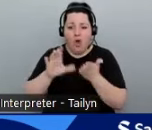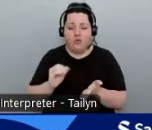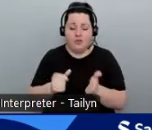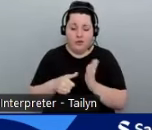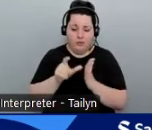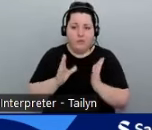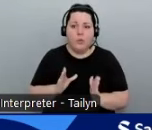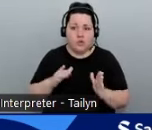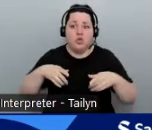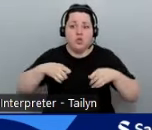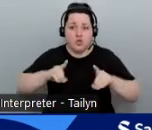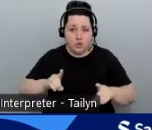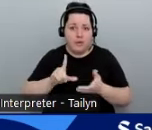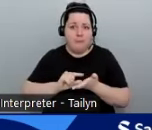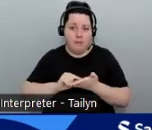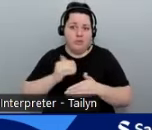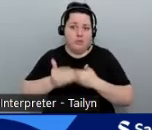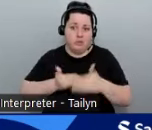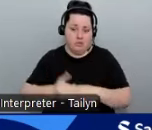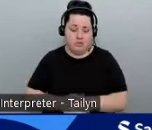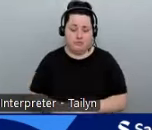publishing process.